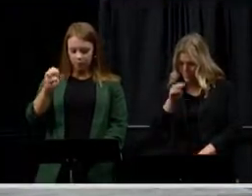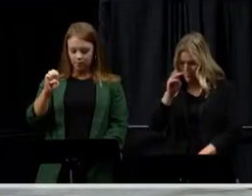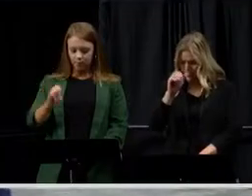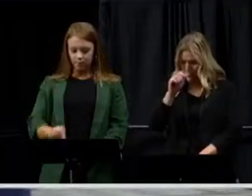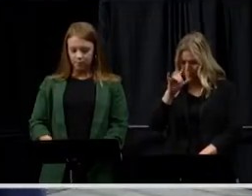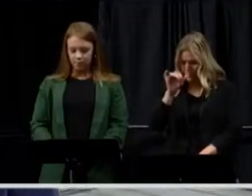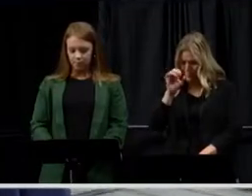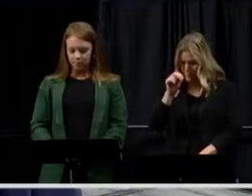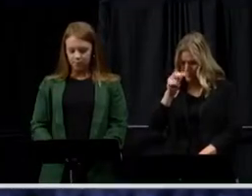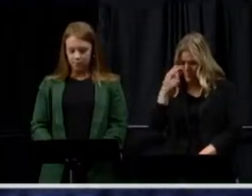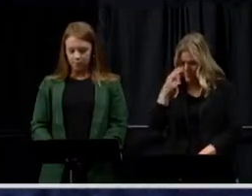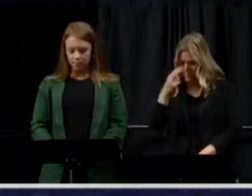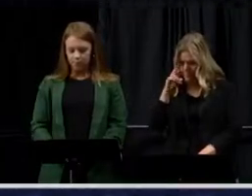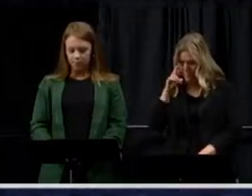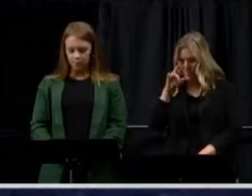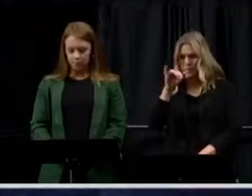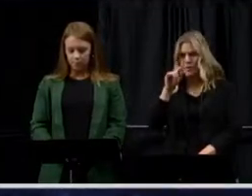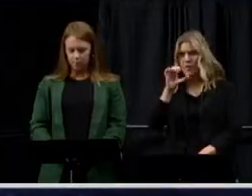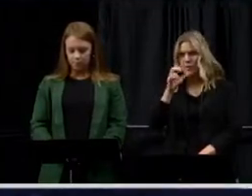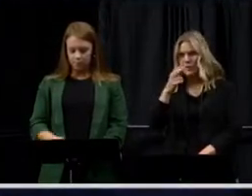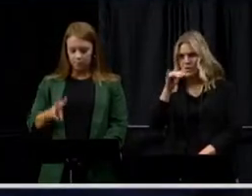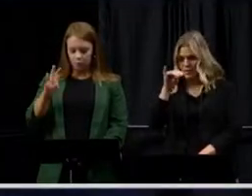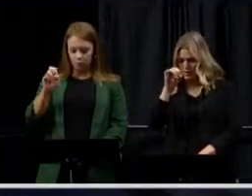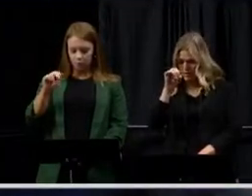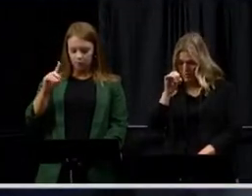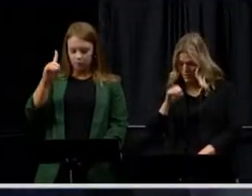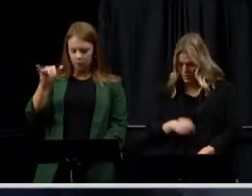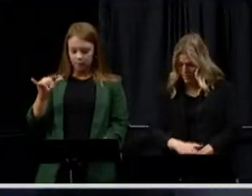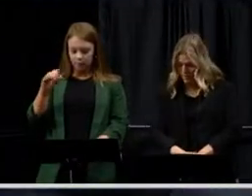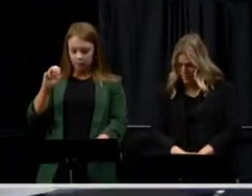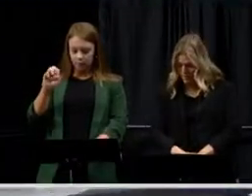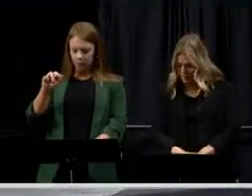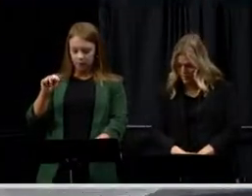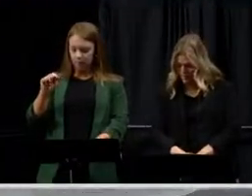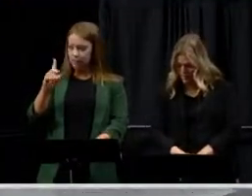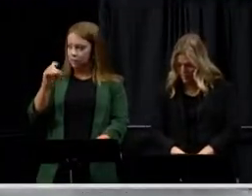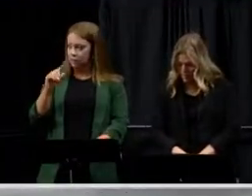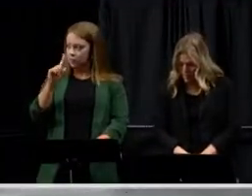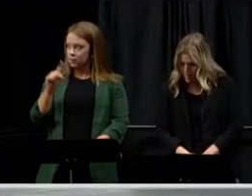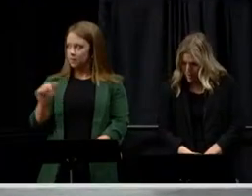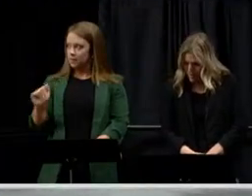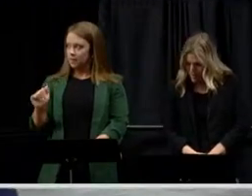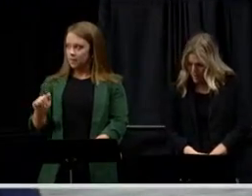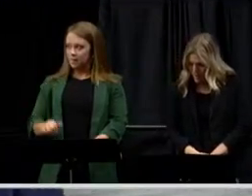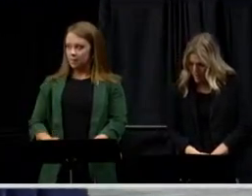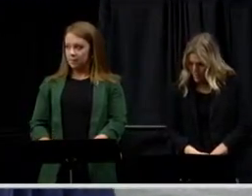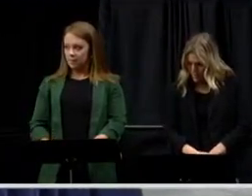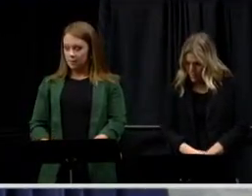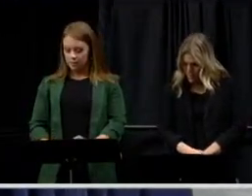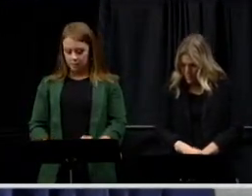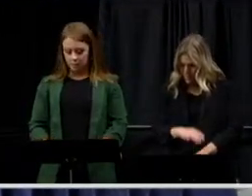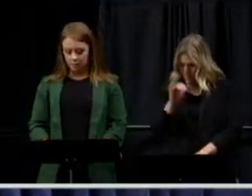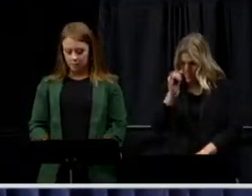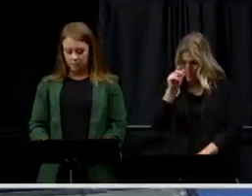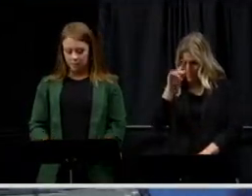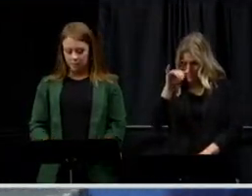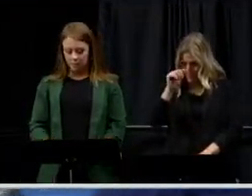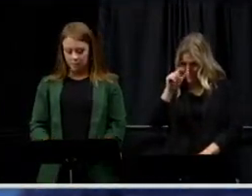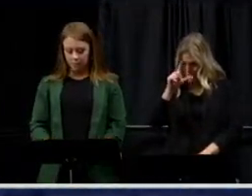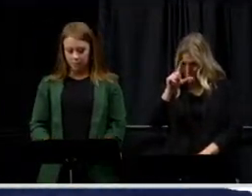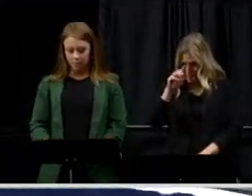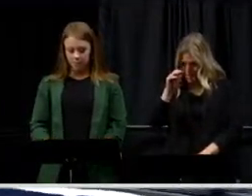Madison Haley Ritchie. Wendy Yamilet Rodriguez Mendoza. Jakia